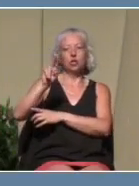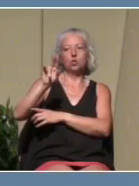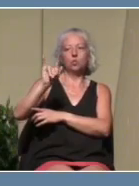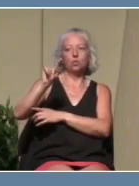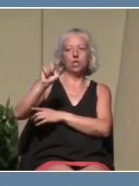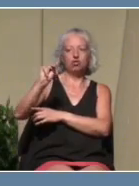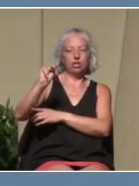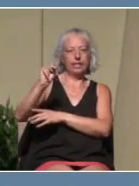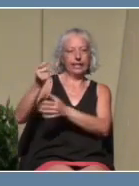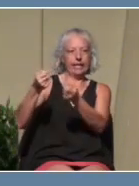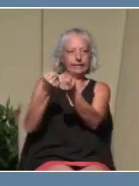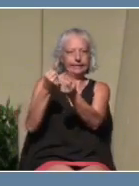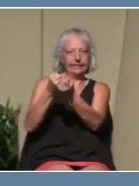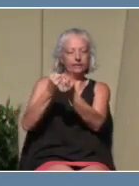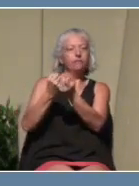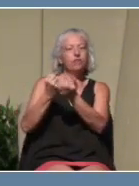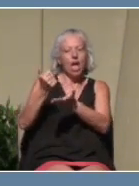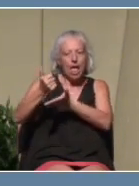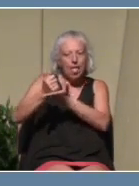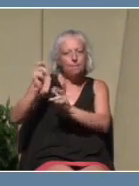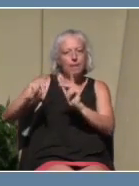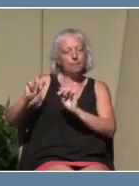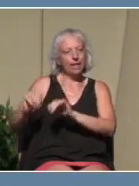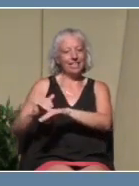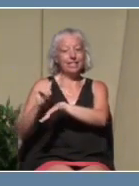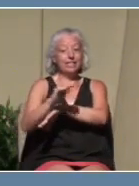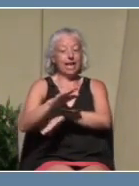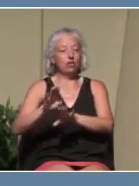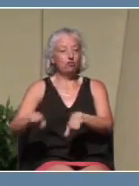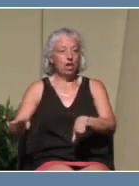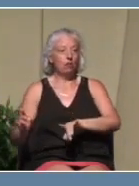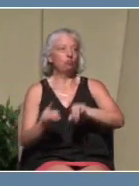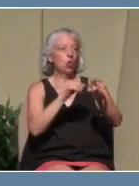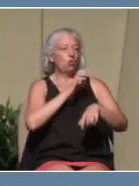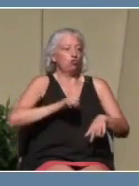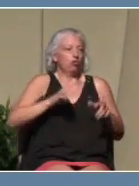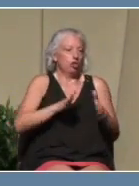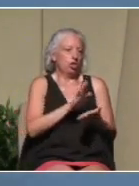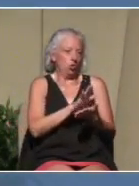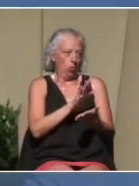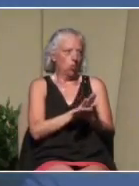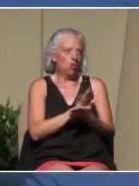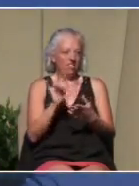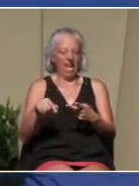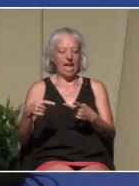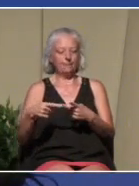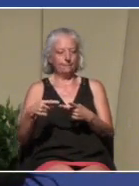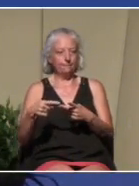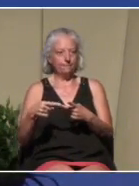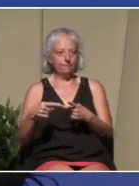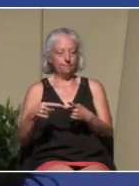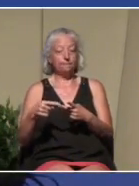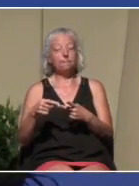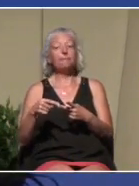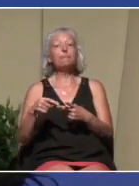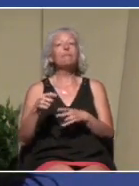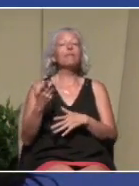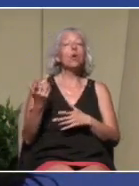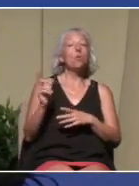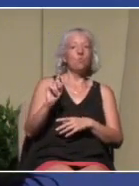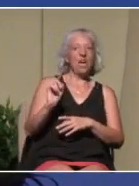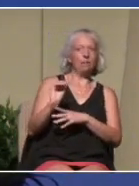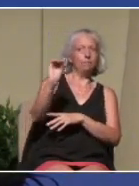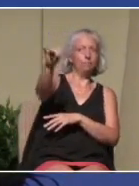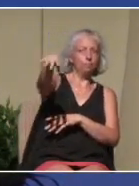people to be able to send their kids to Christian school. And you can give in the donation box on your way out the